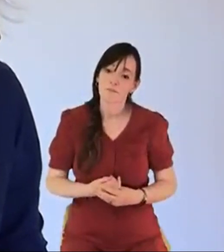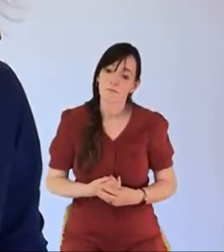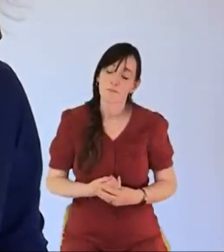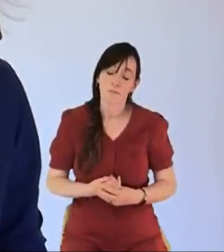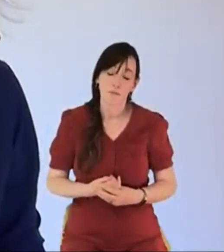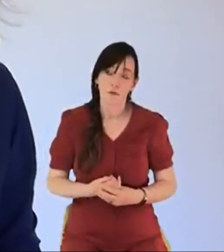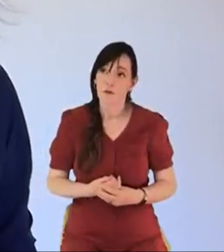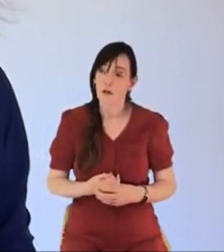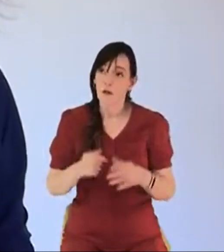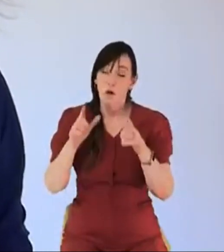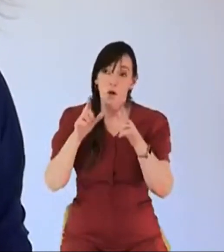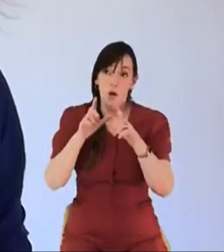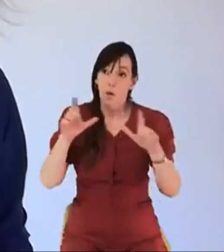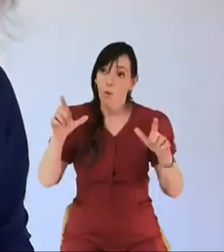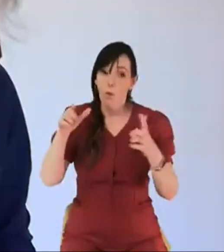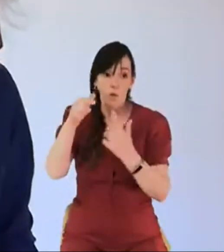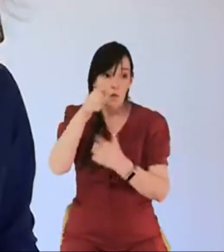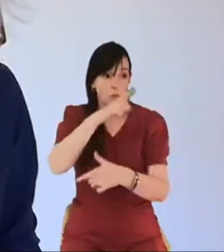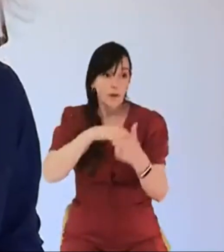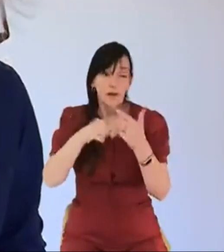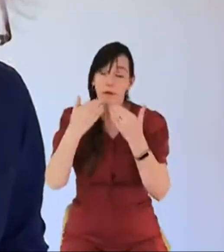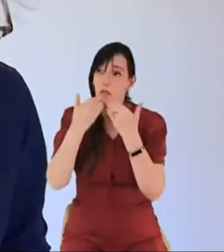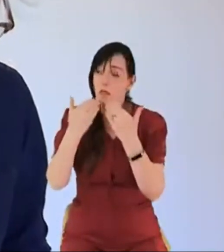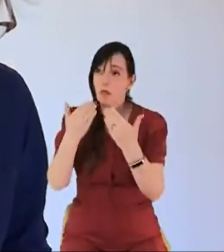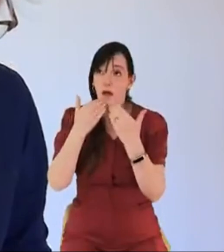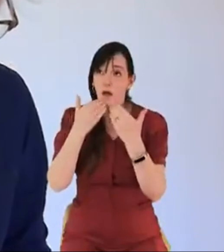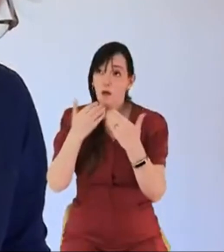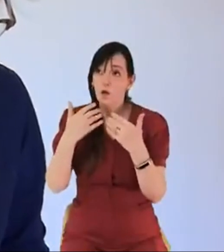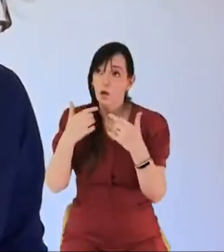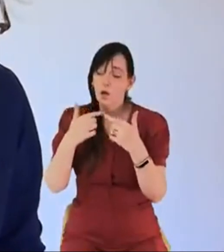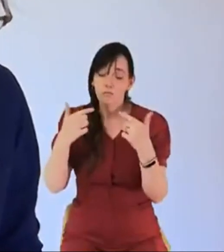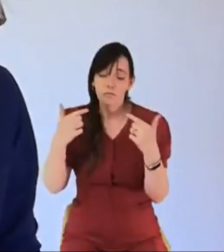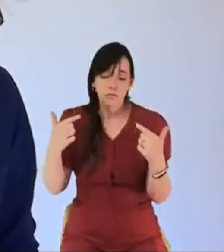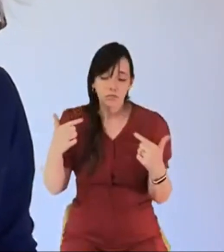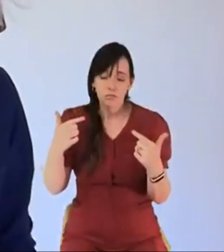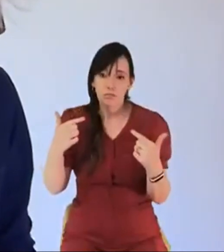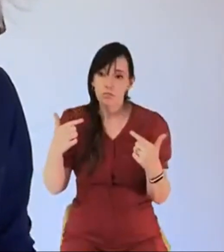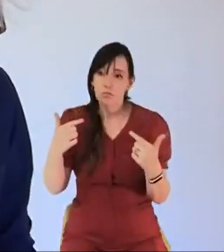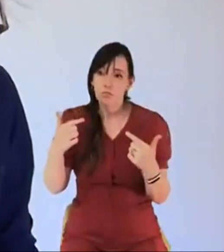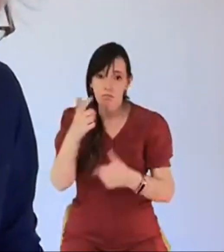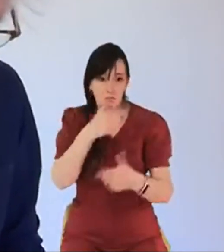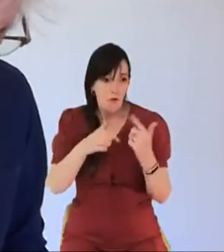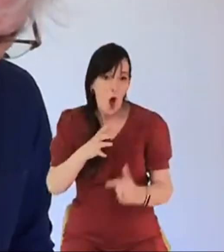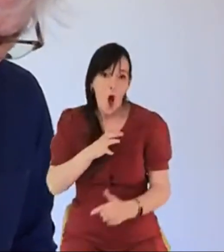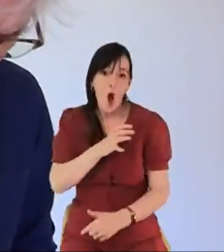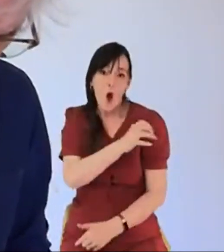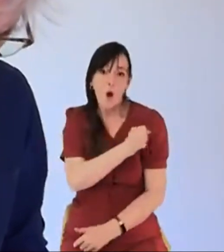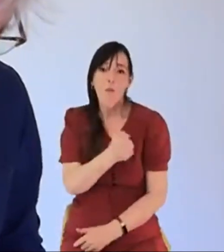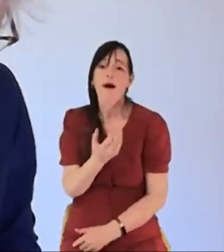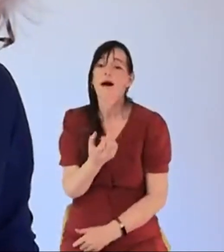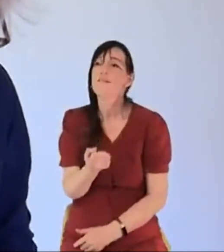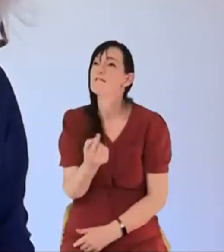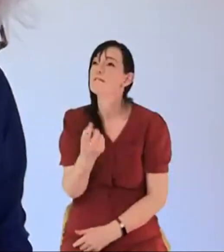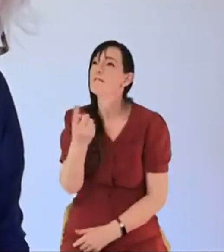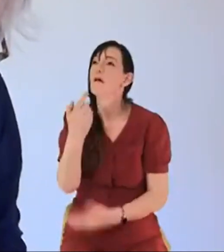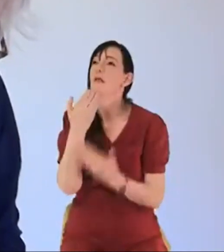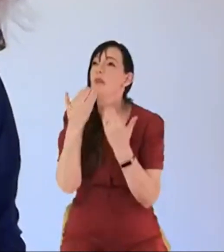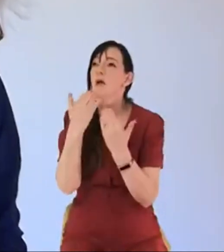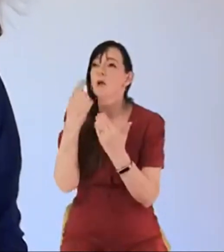lord we we thank you that we have hope we thank you that you